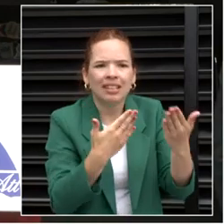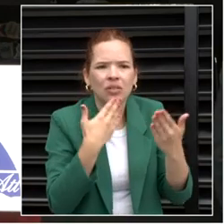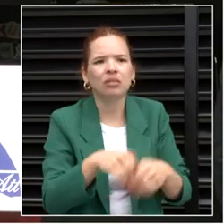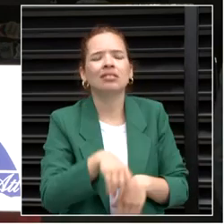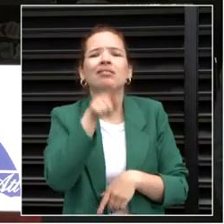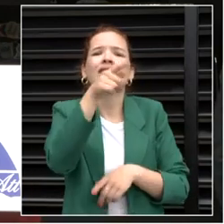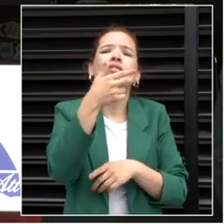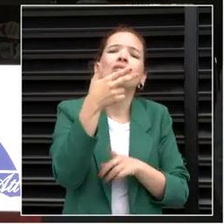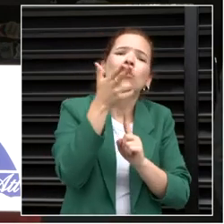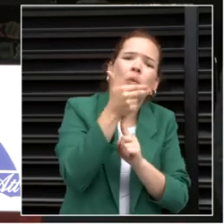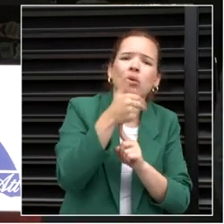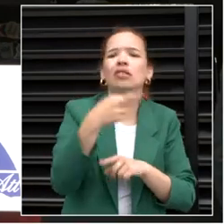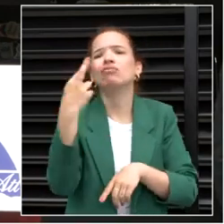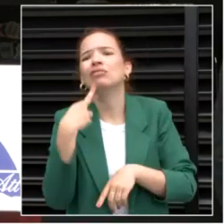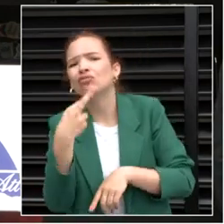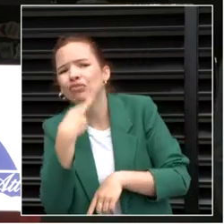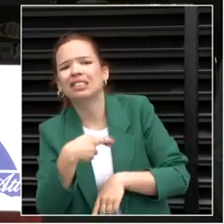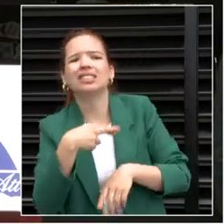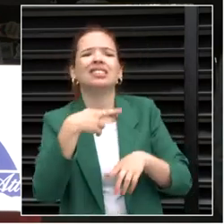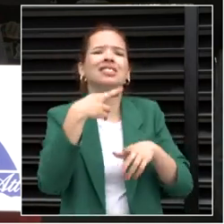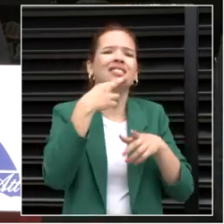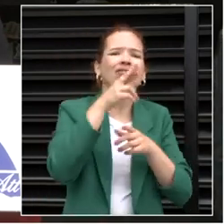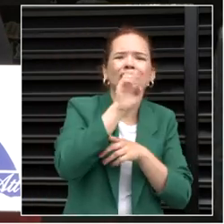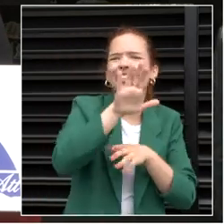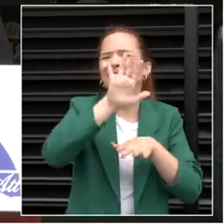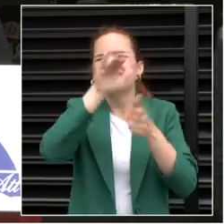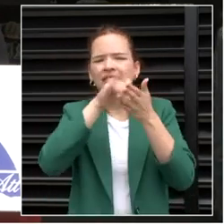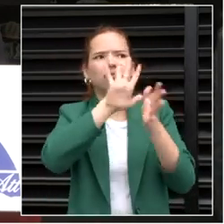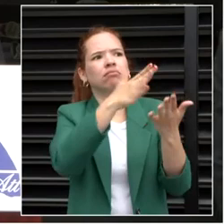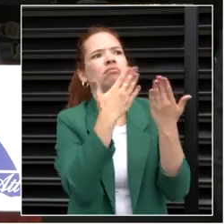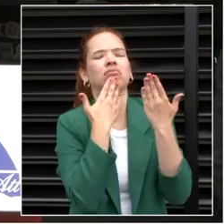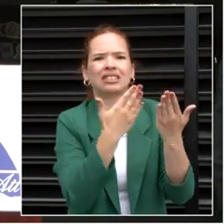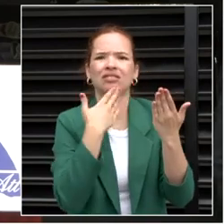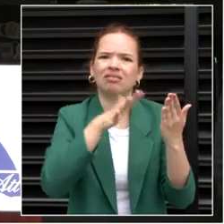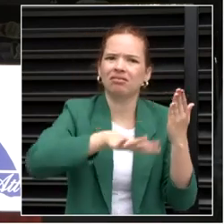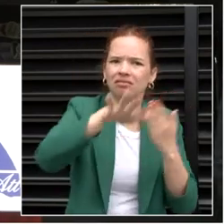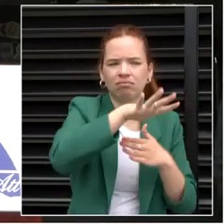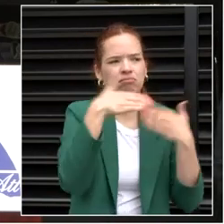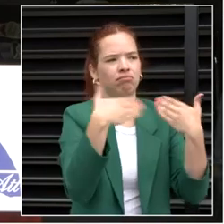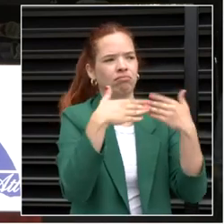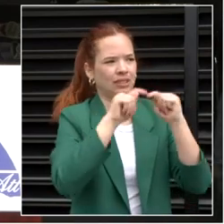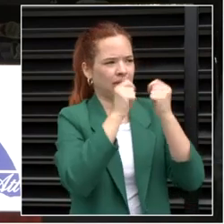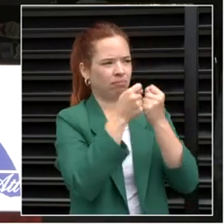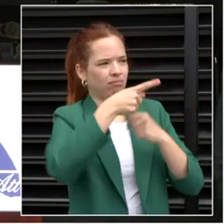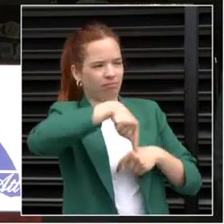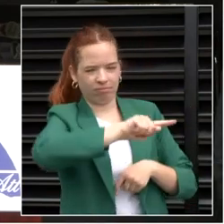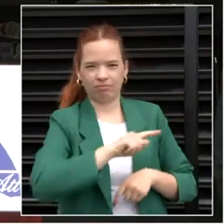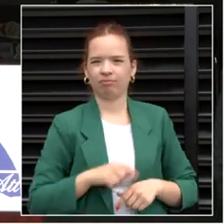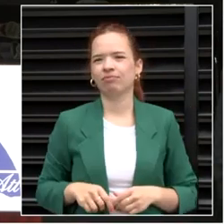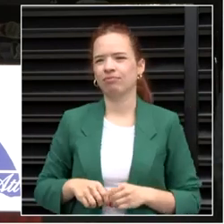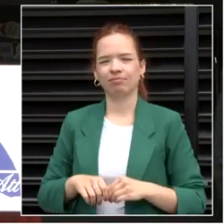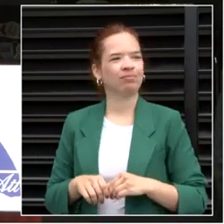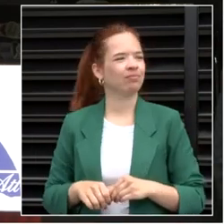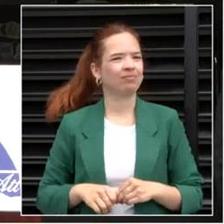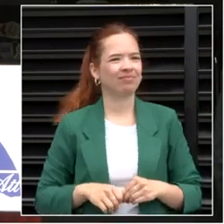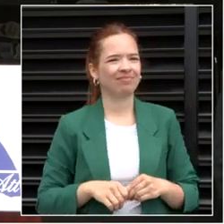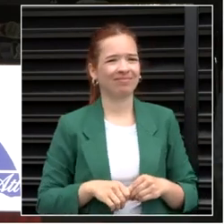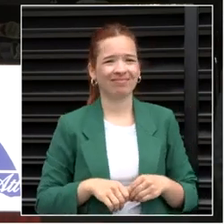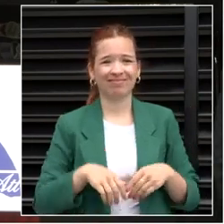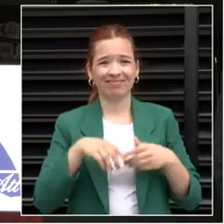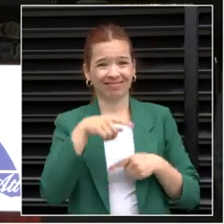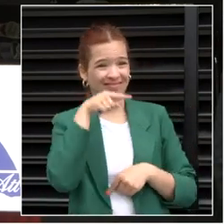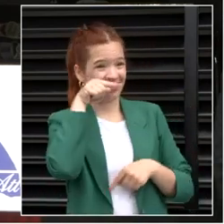those times. And so there aren't a lot of experiences like going to the 930 Club